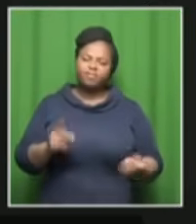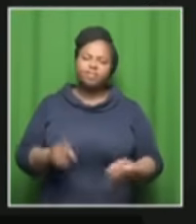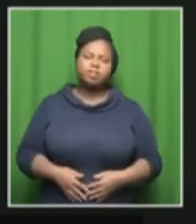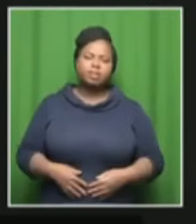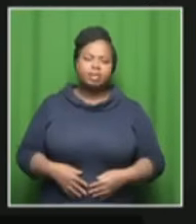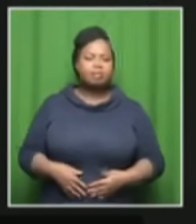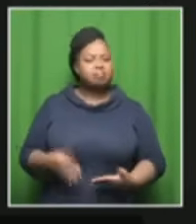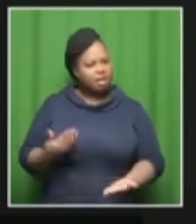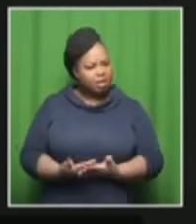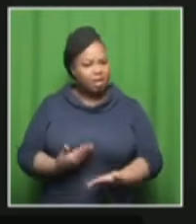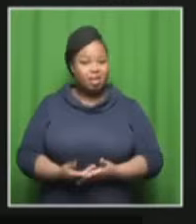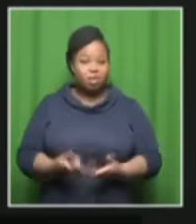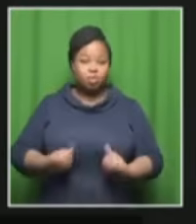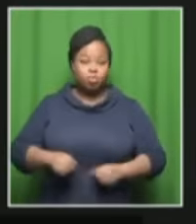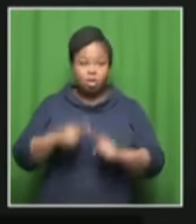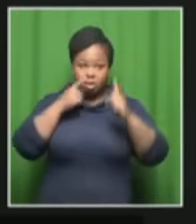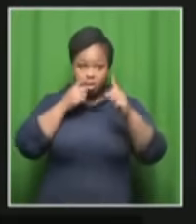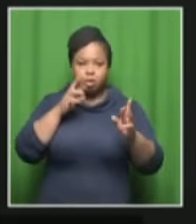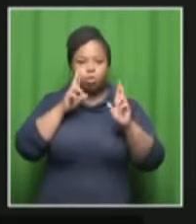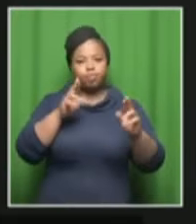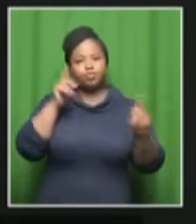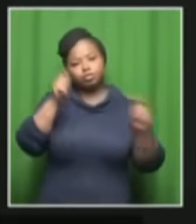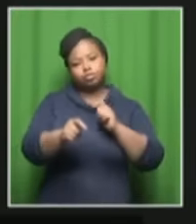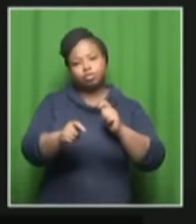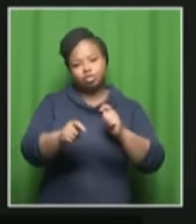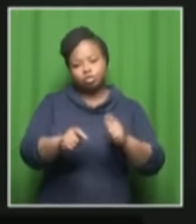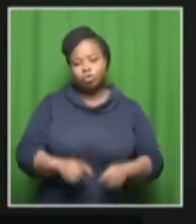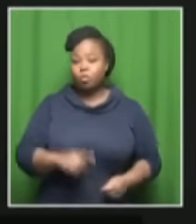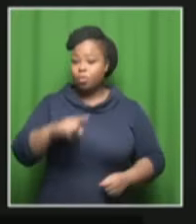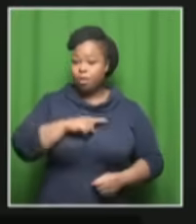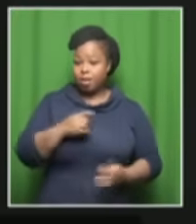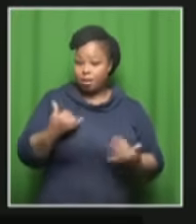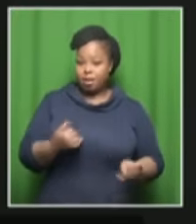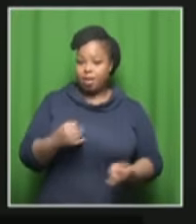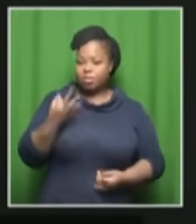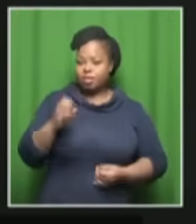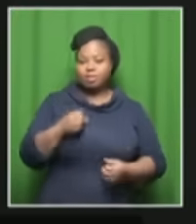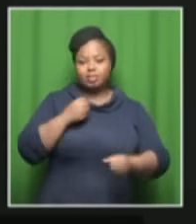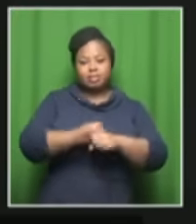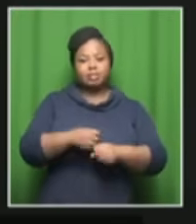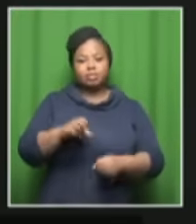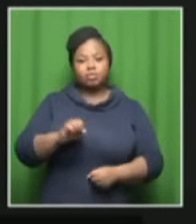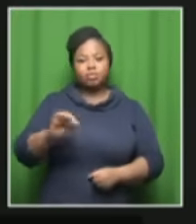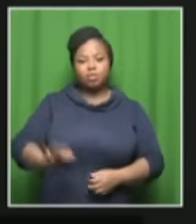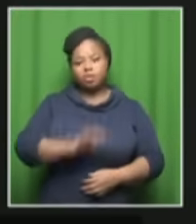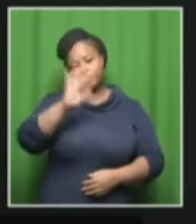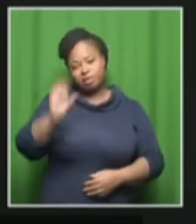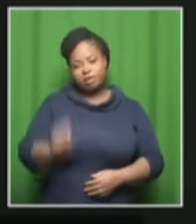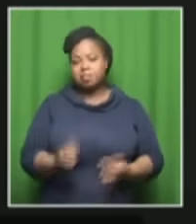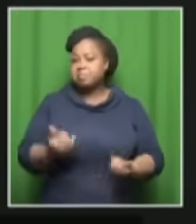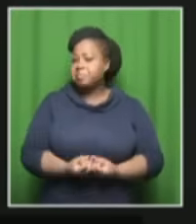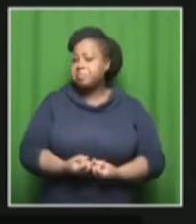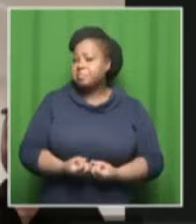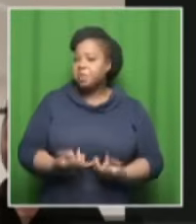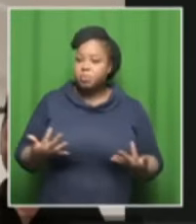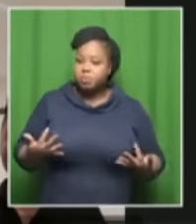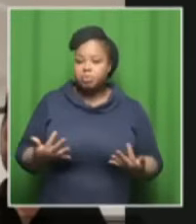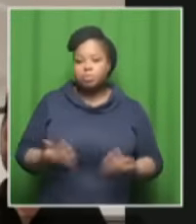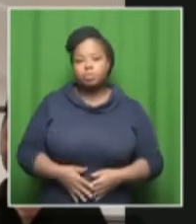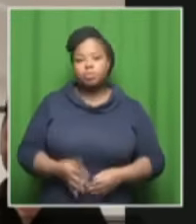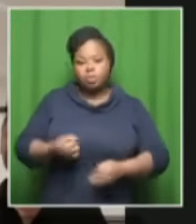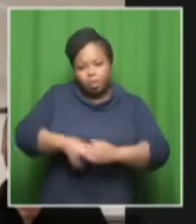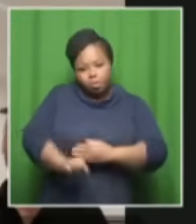for change. I mean, this is the 30 years of the Republic of South Africa. Most of us were